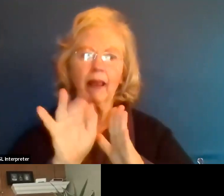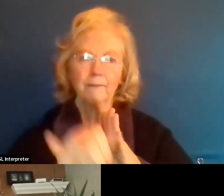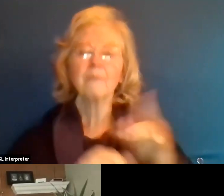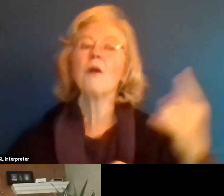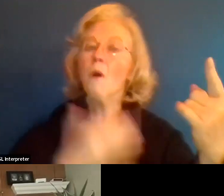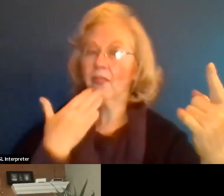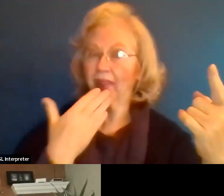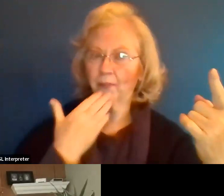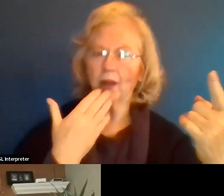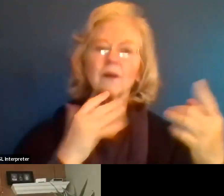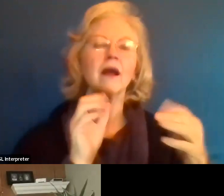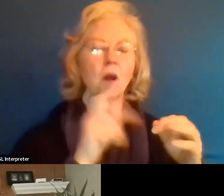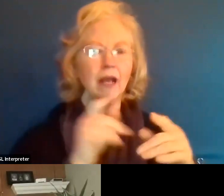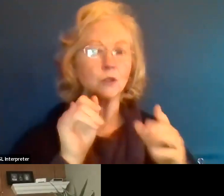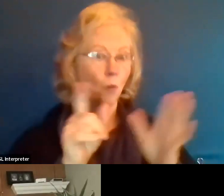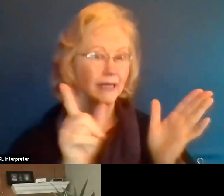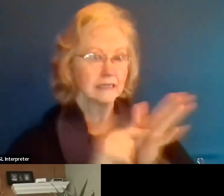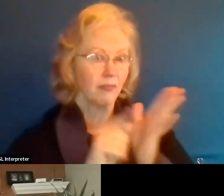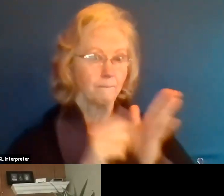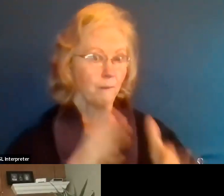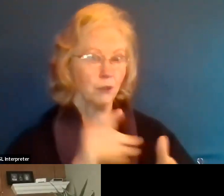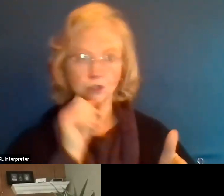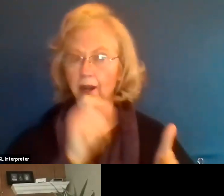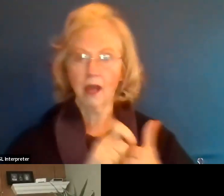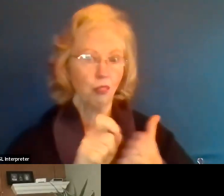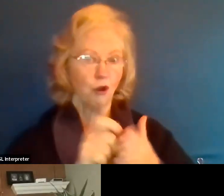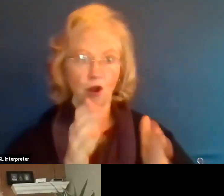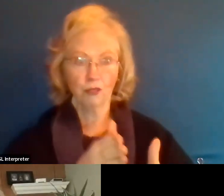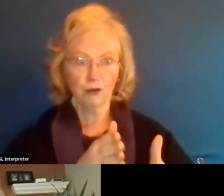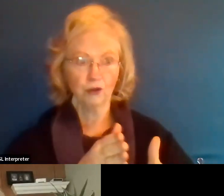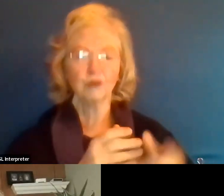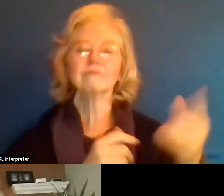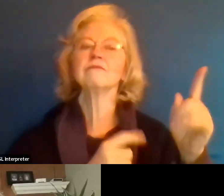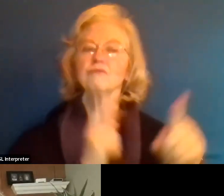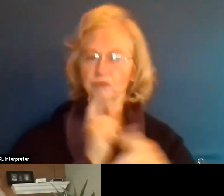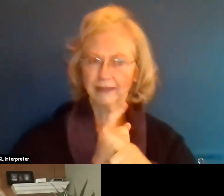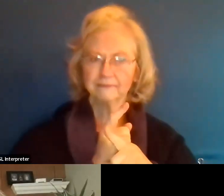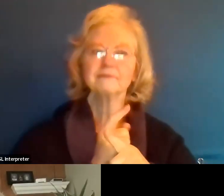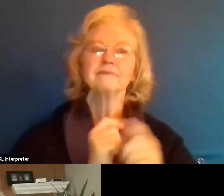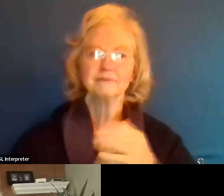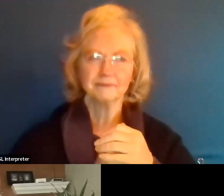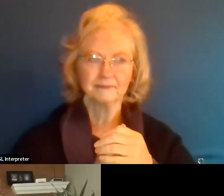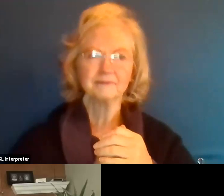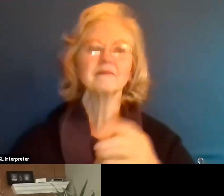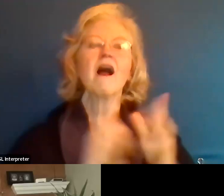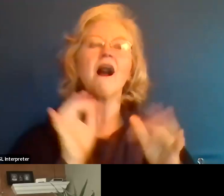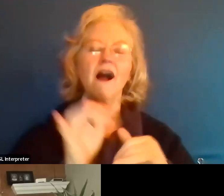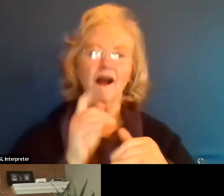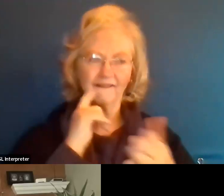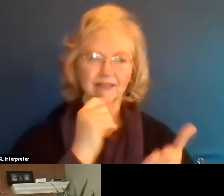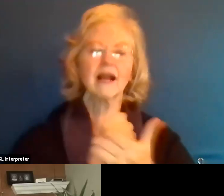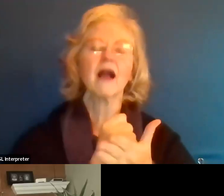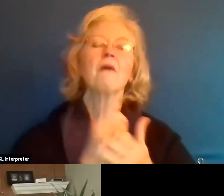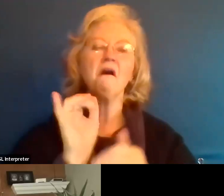And so it's really the publisher, not the author, that yes, has the copyright, if there is a copyright. Okay.